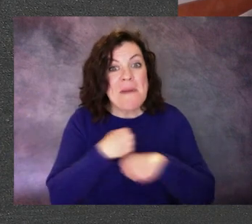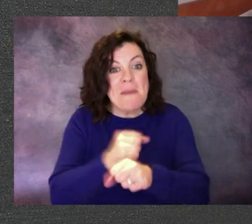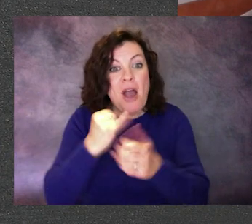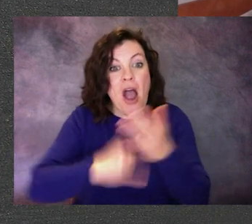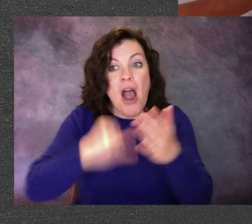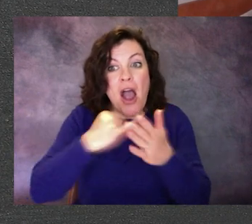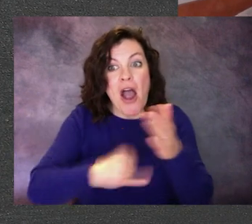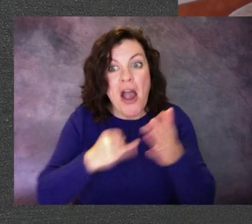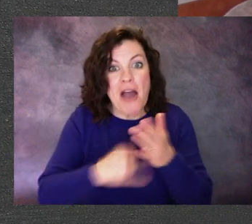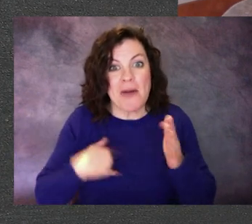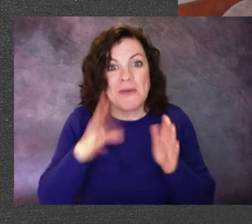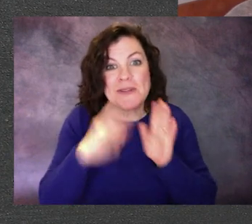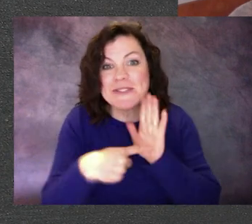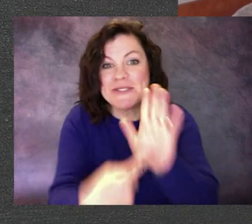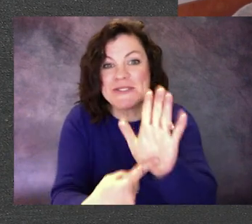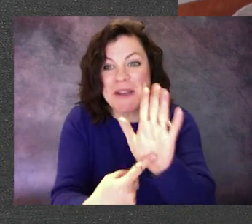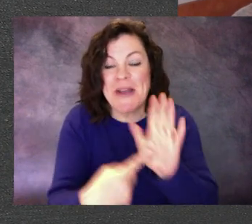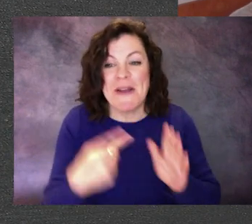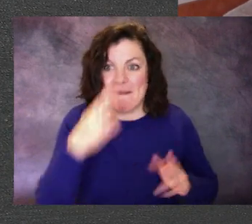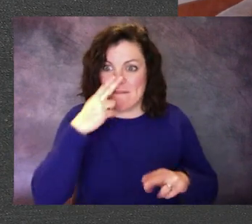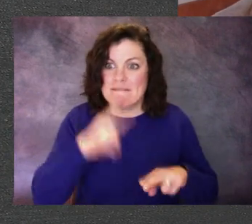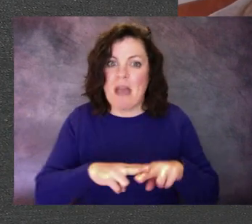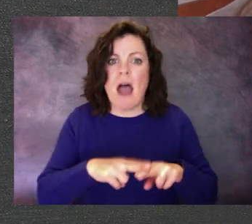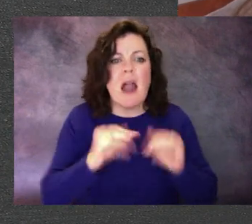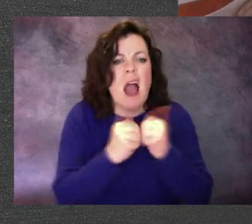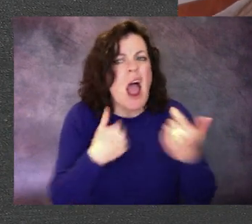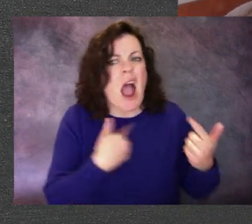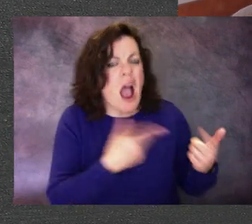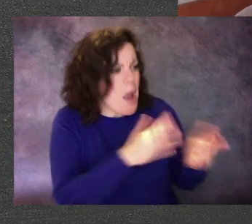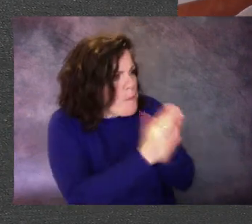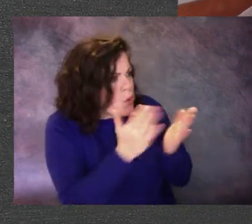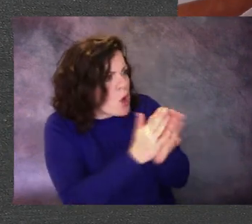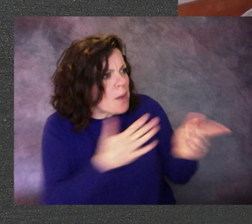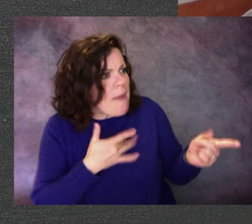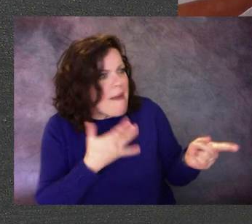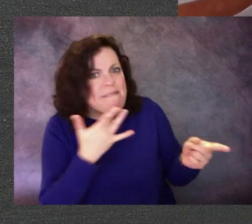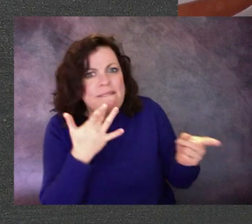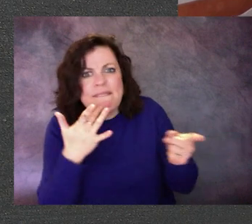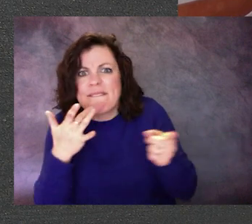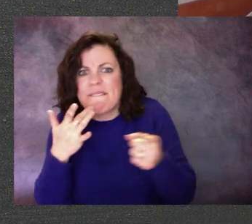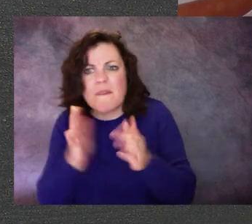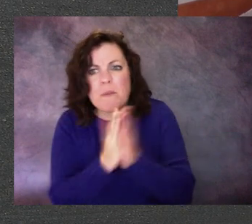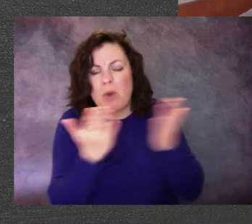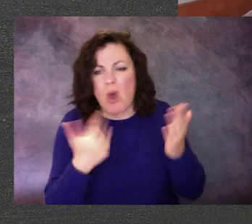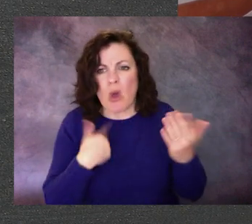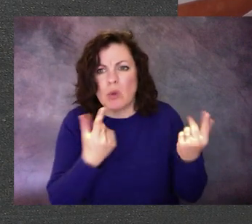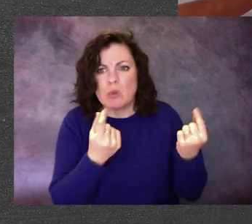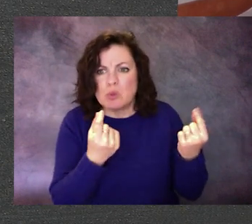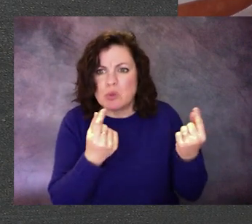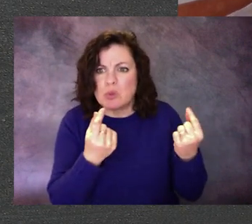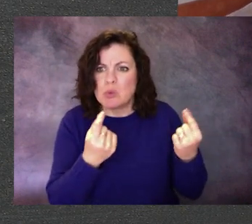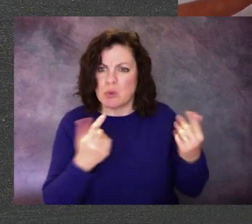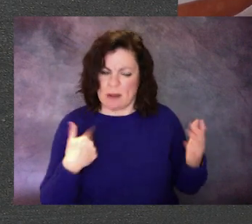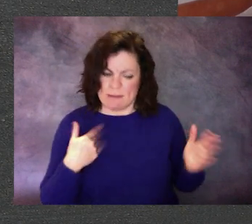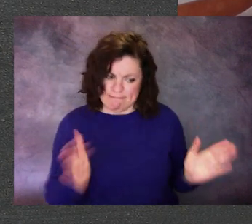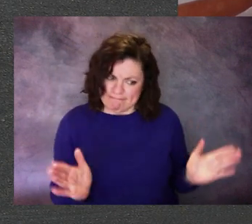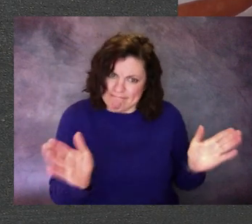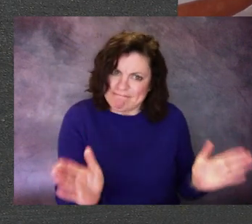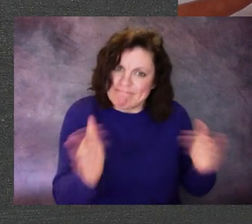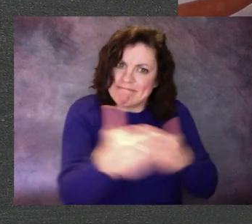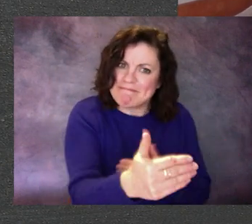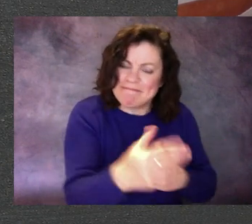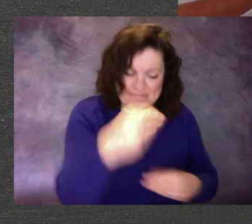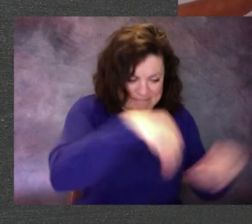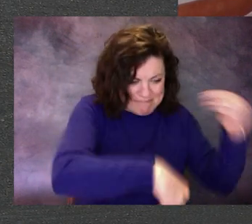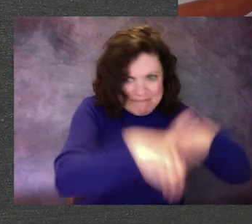to share with you. There is a fun way to store your favorite books by your favorite authors that you can keep by